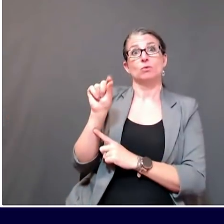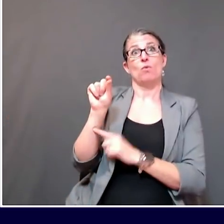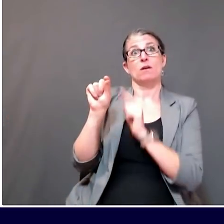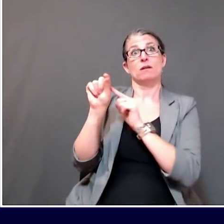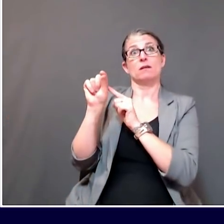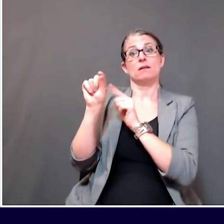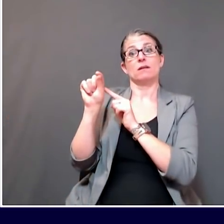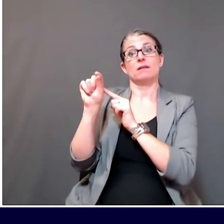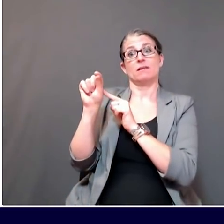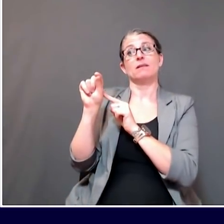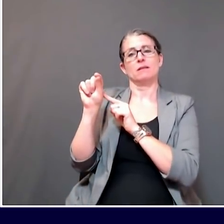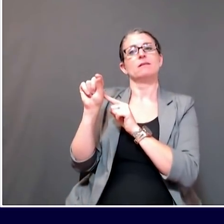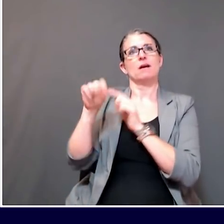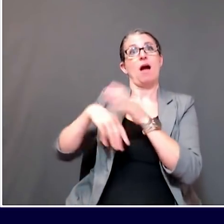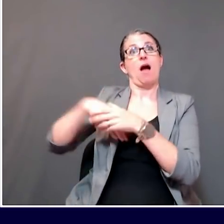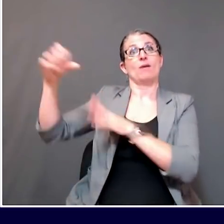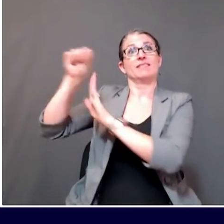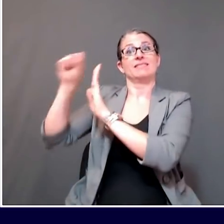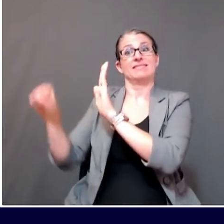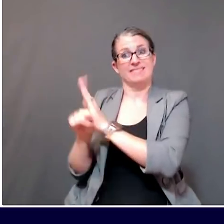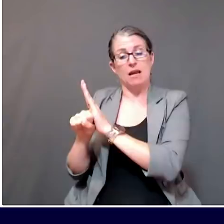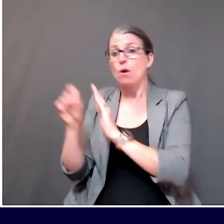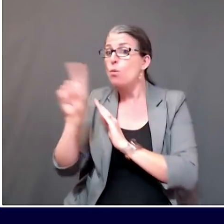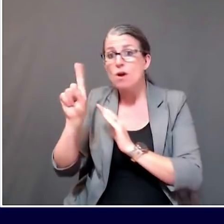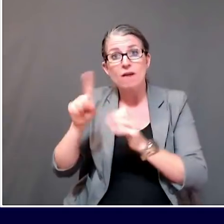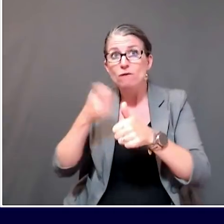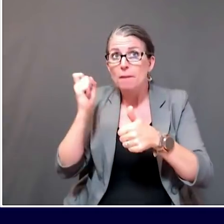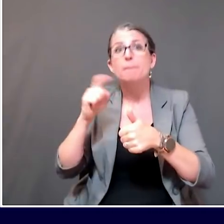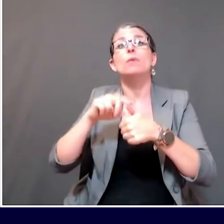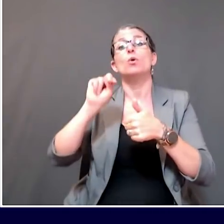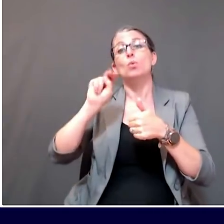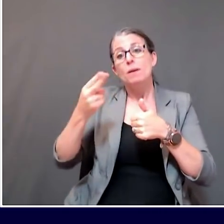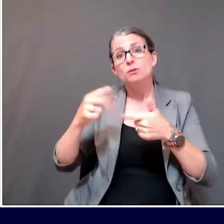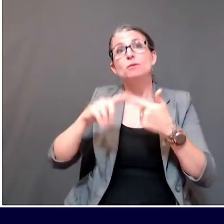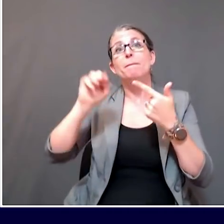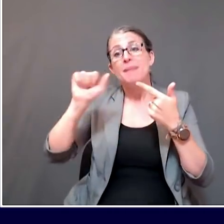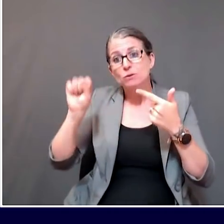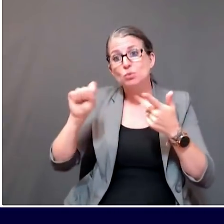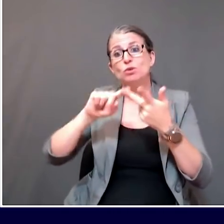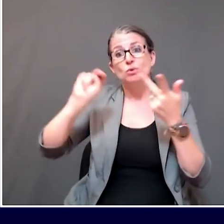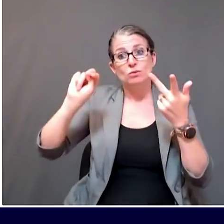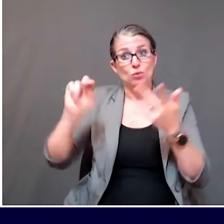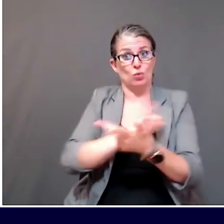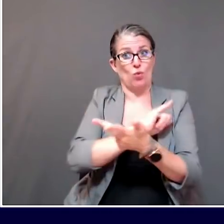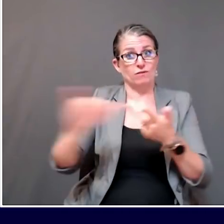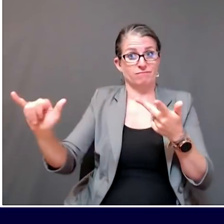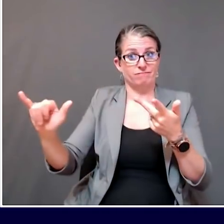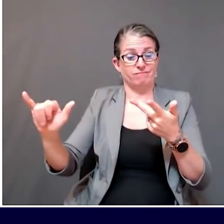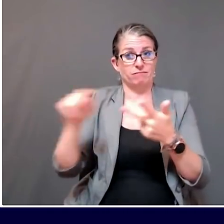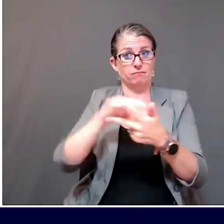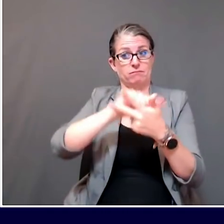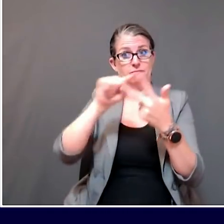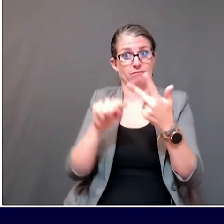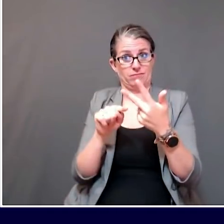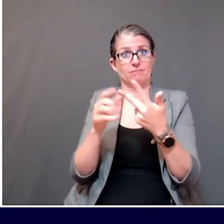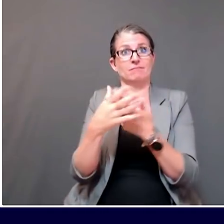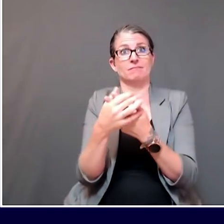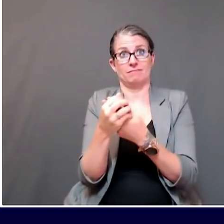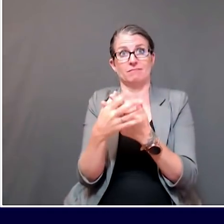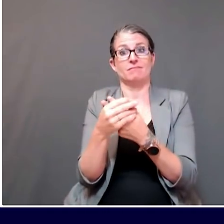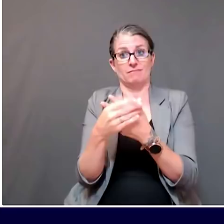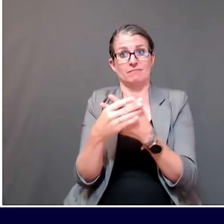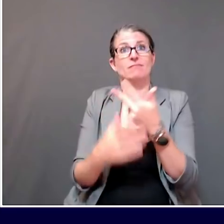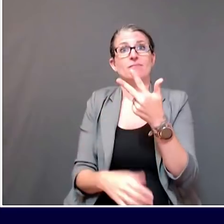Massachusetts. There have also been 57 cases of Maine people in other states that have